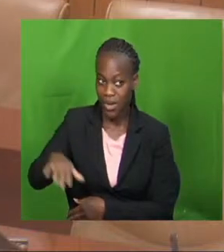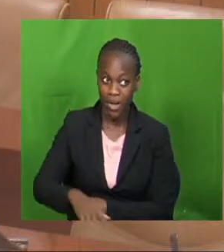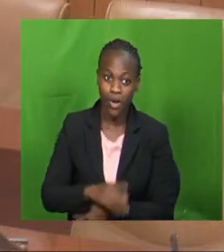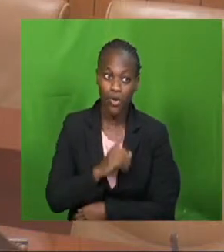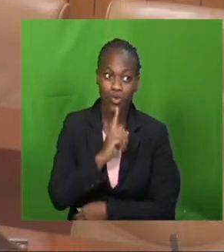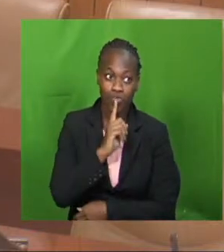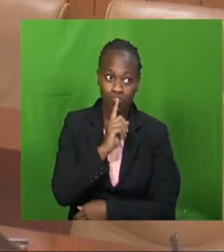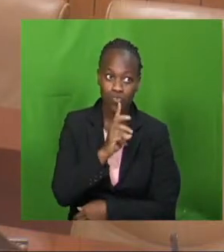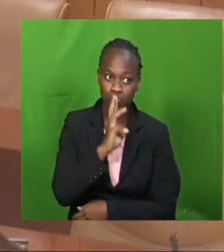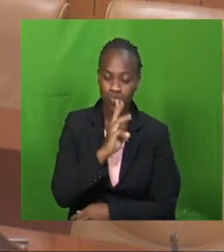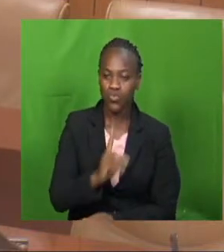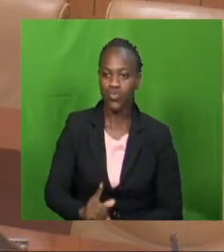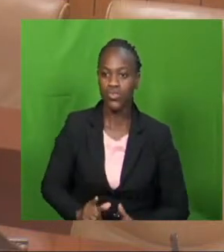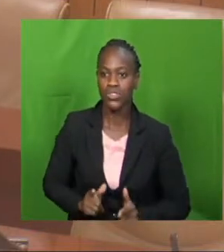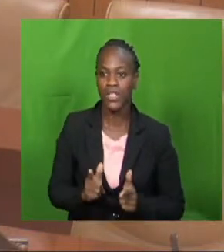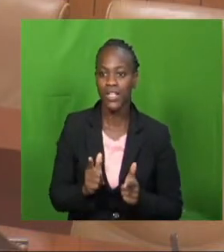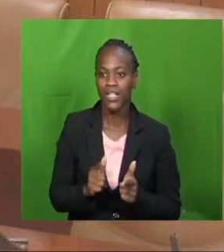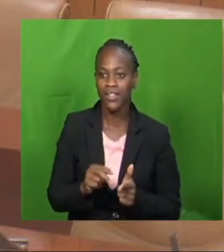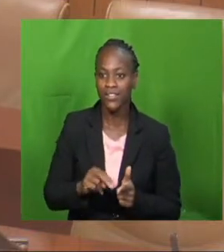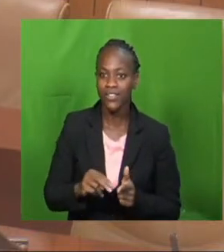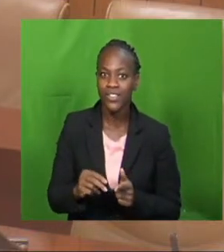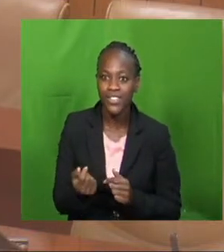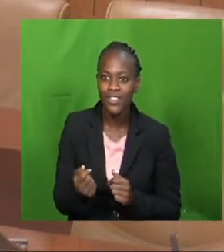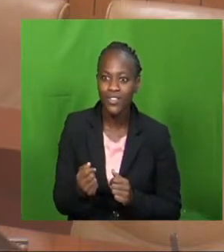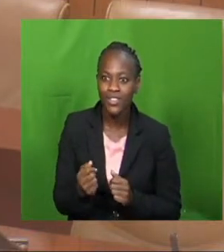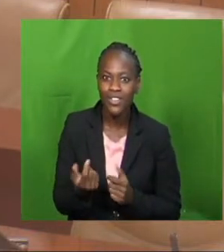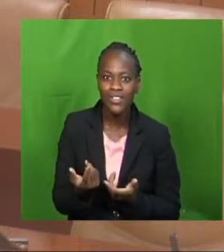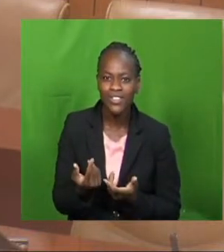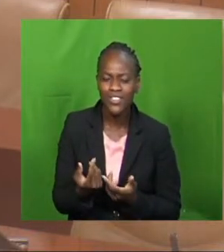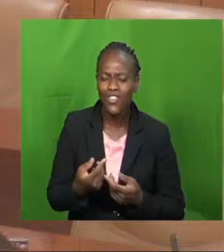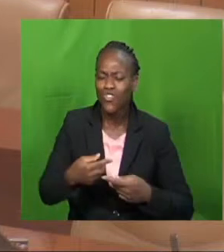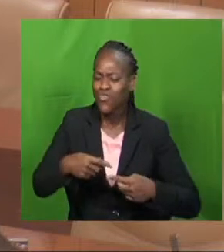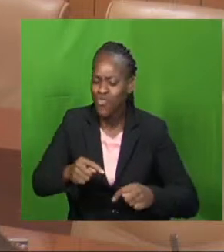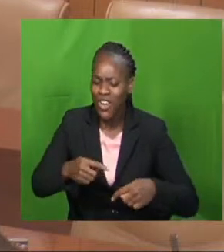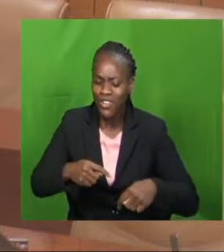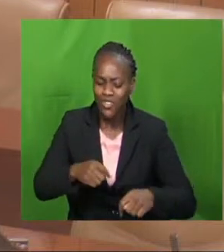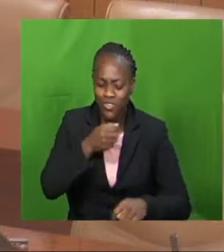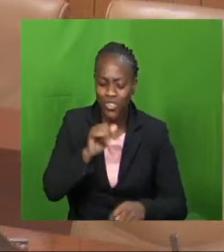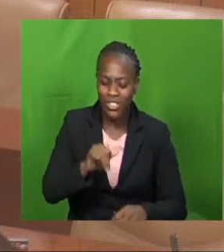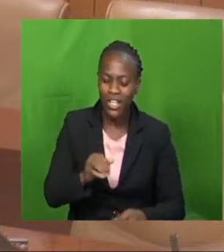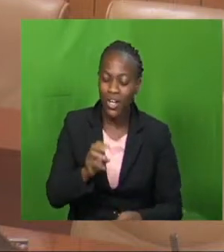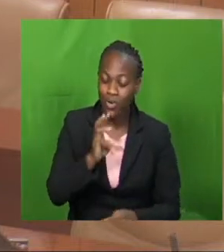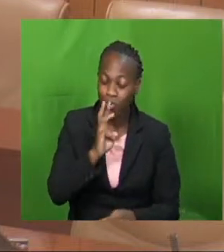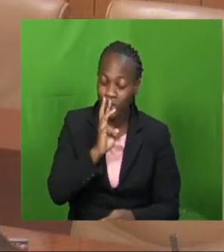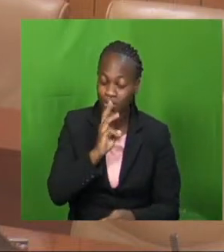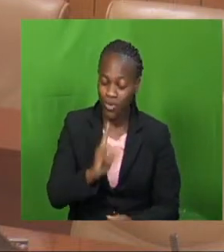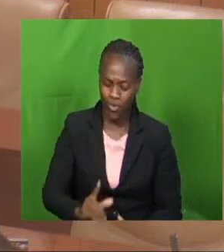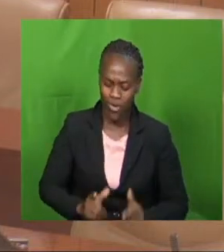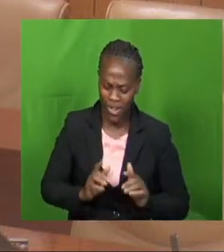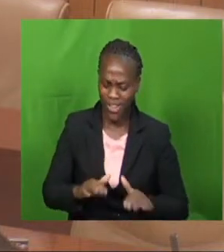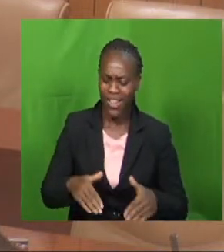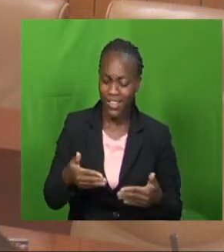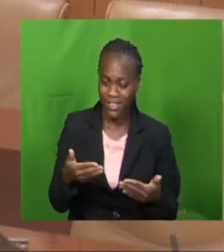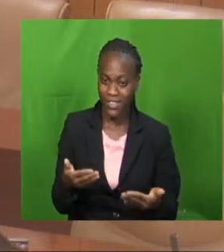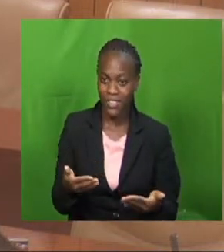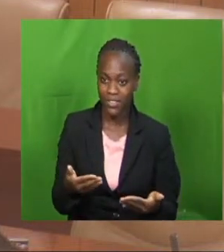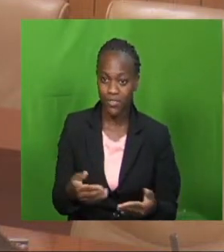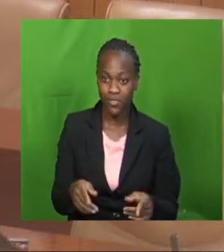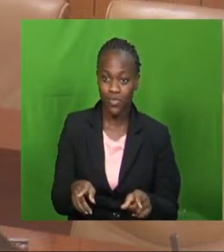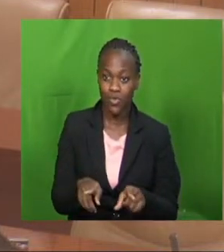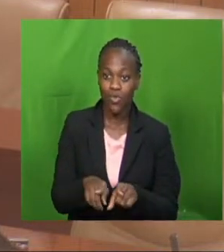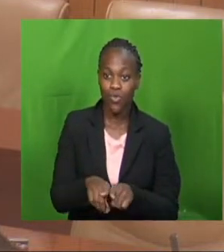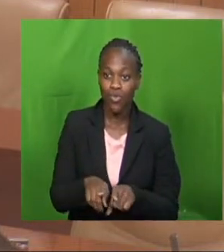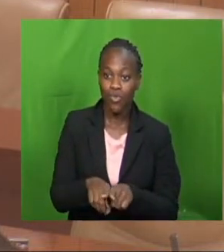life. People would have to fight to make sure life is actually provided. I thank you very much for the opportunity to contribute to this very